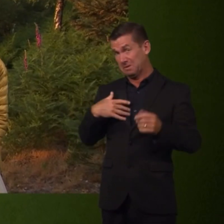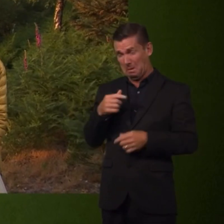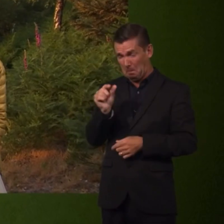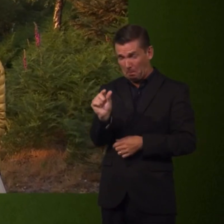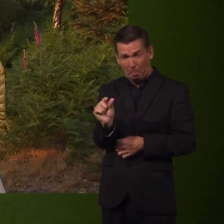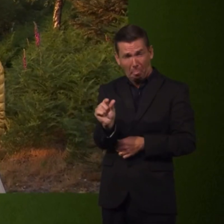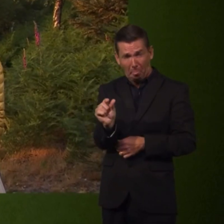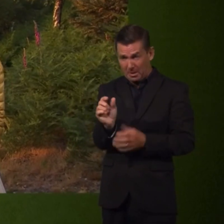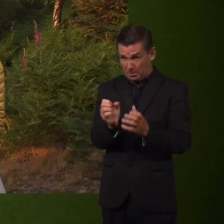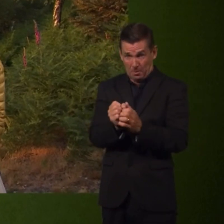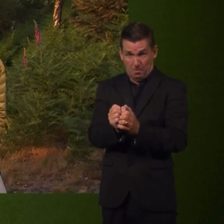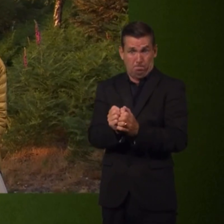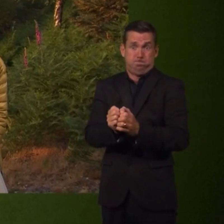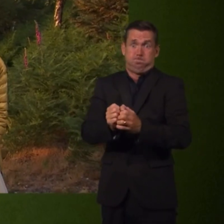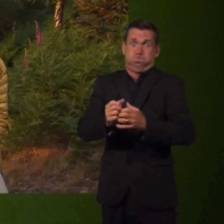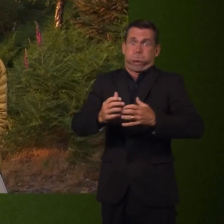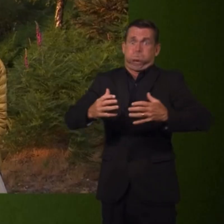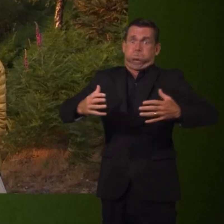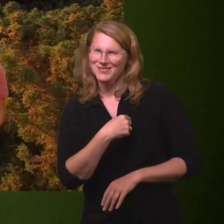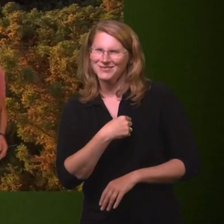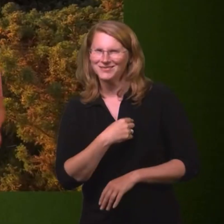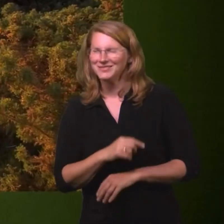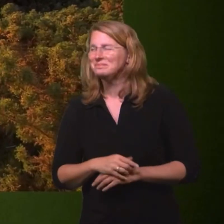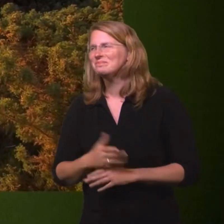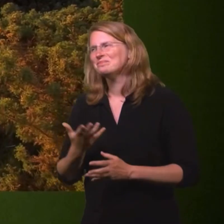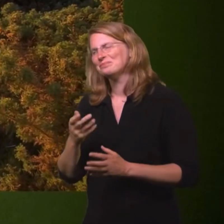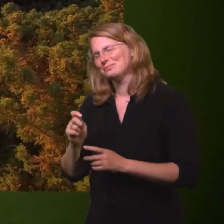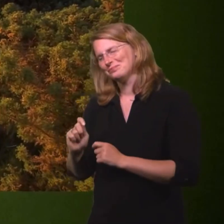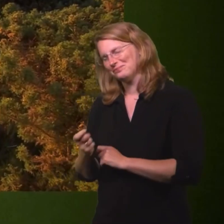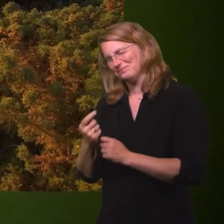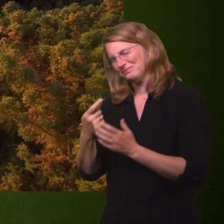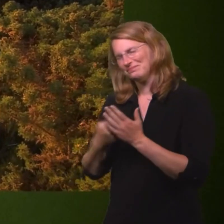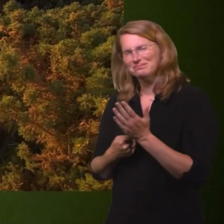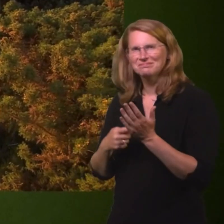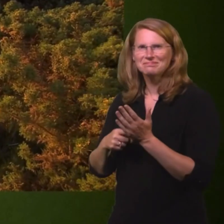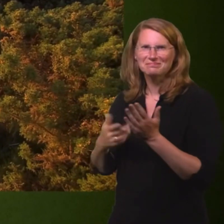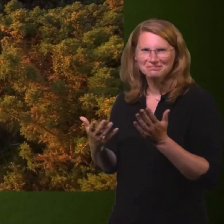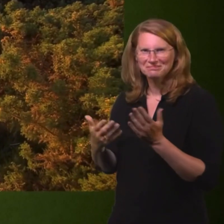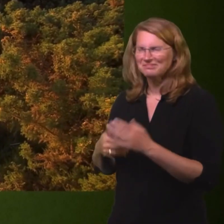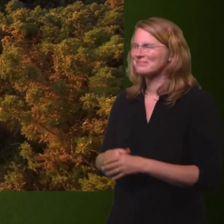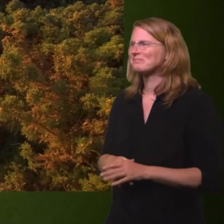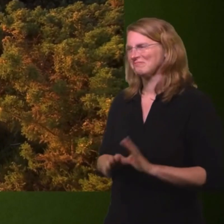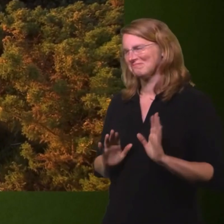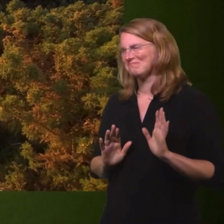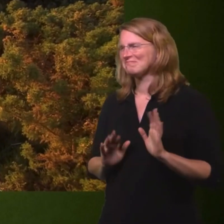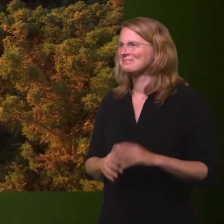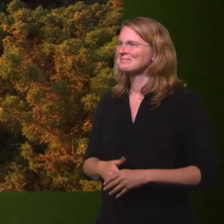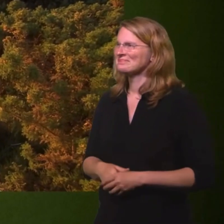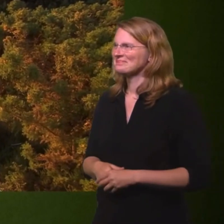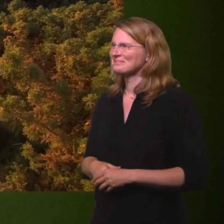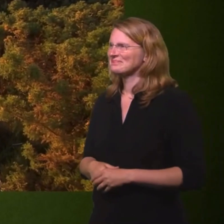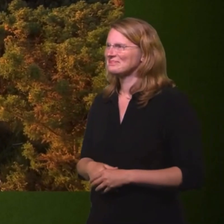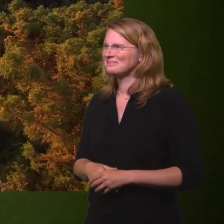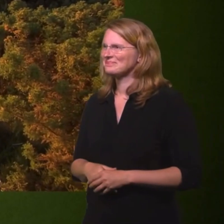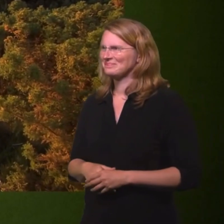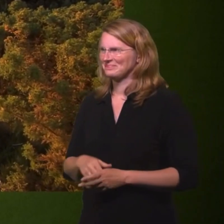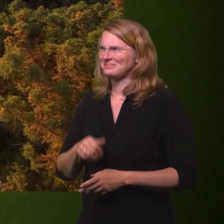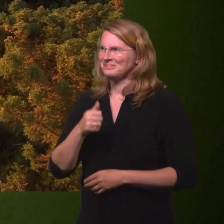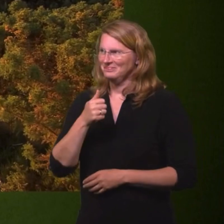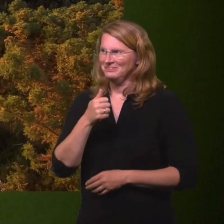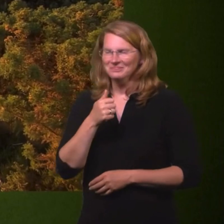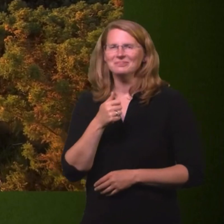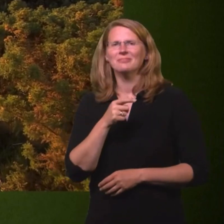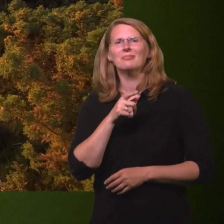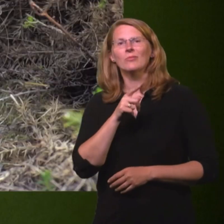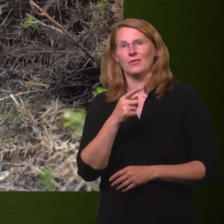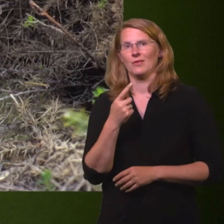they spill out of those nests. Anyway, let's check in on another one of our live nests, perhaps one that's alive, shall we? Let's check in on